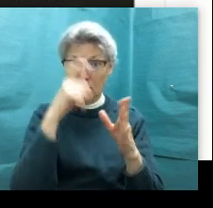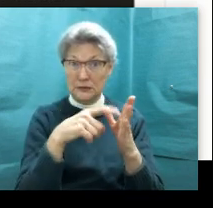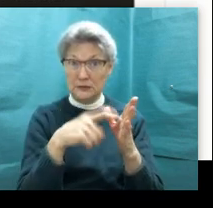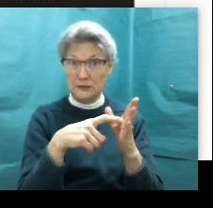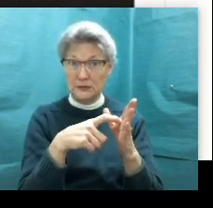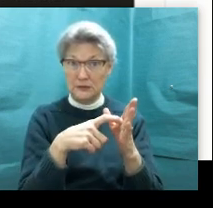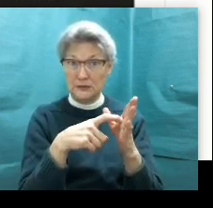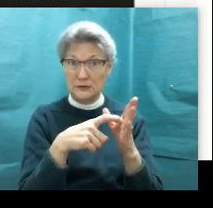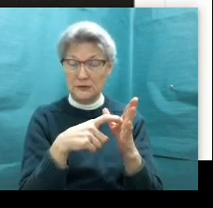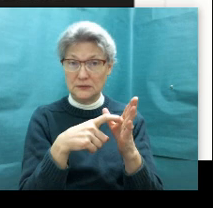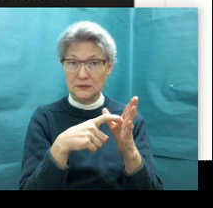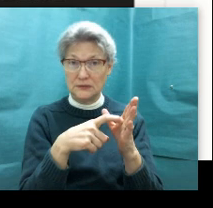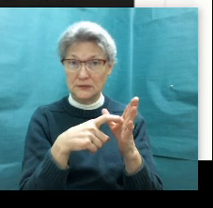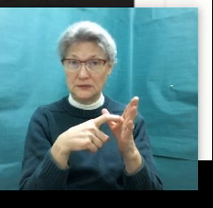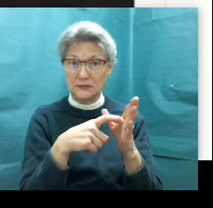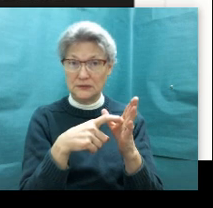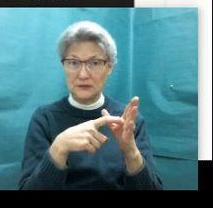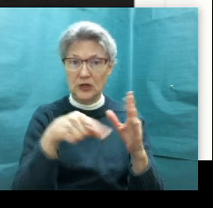noticed